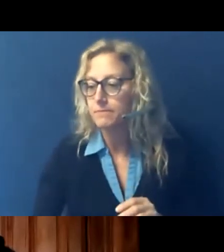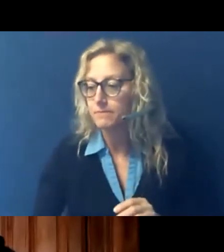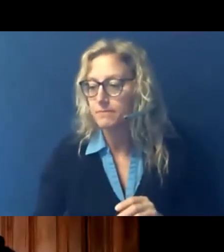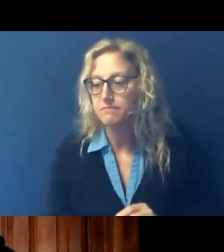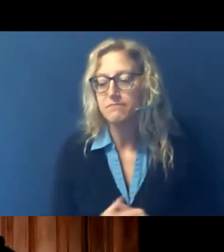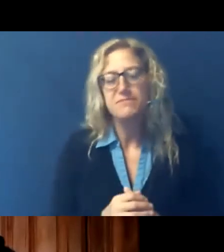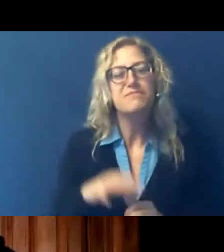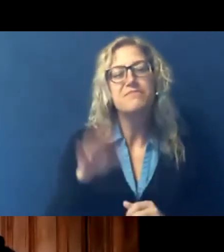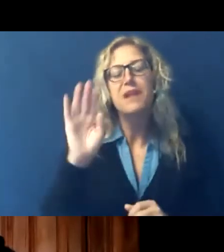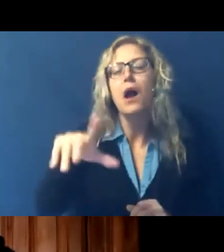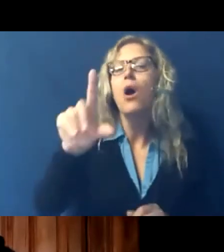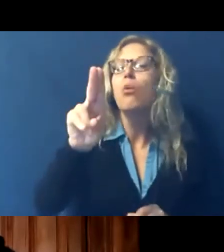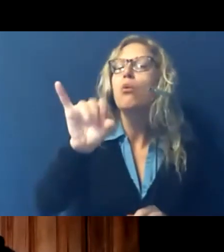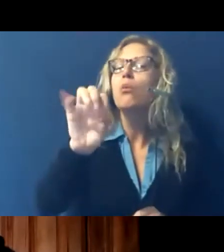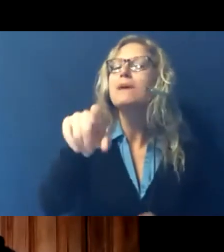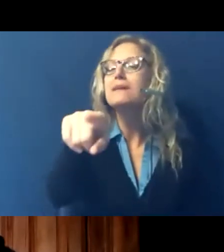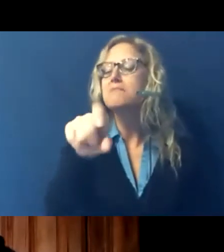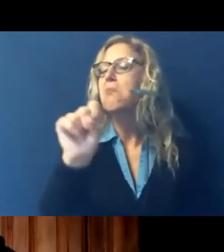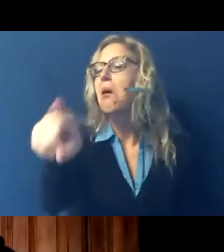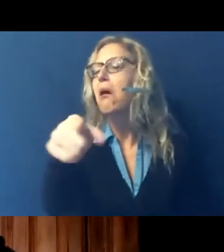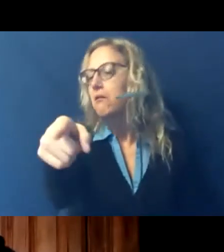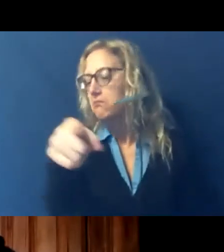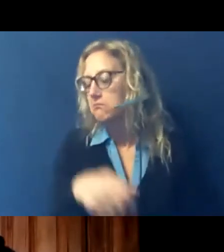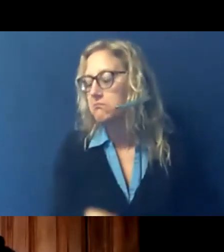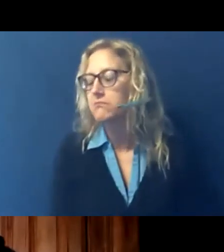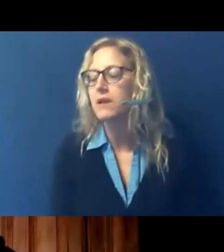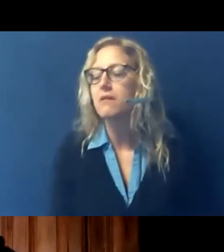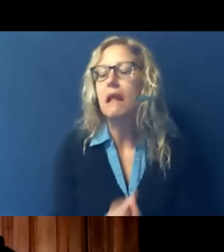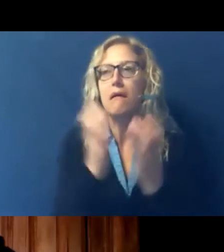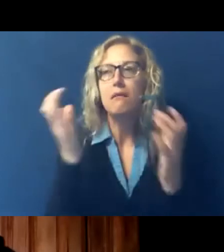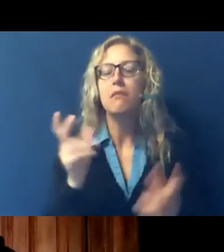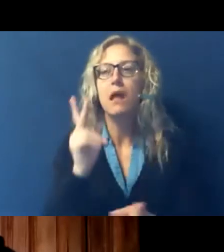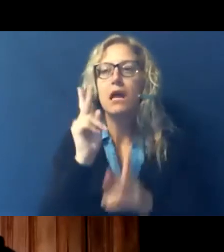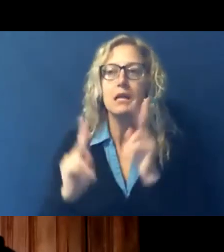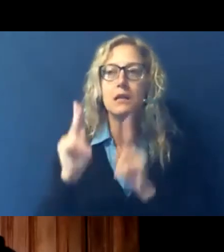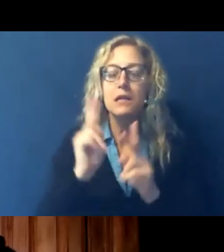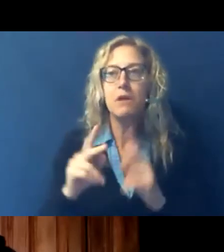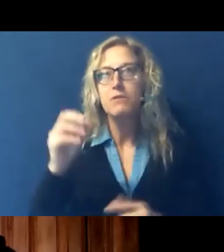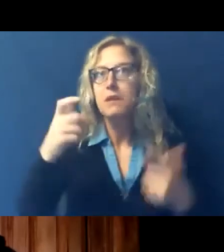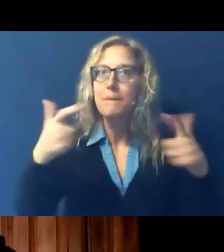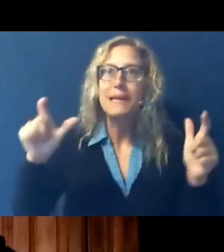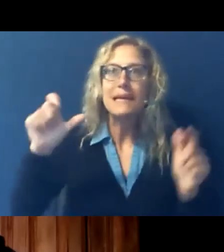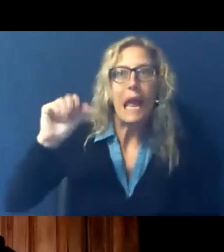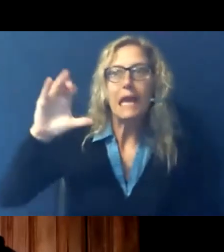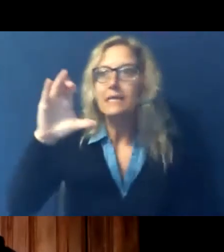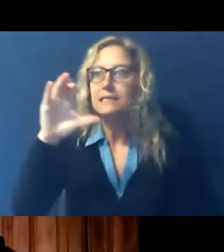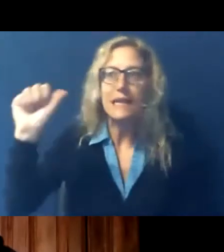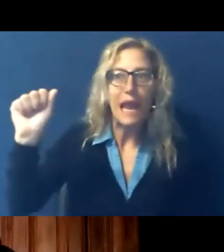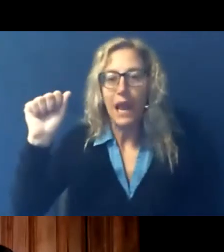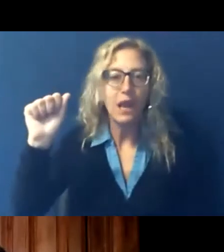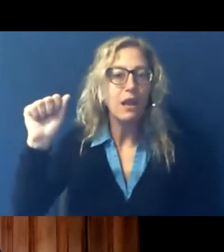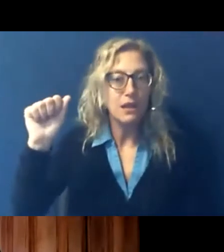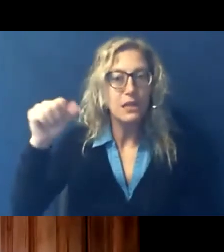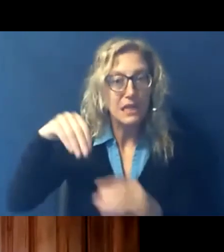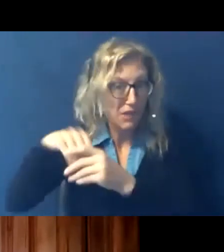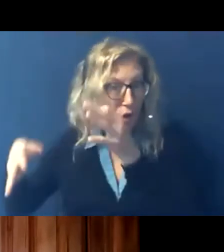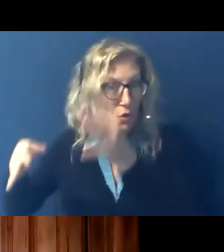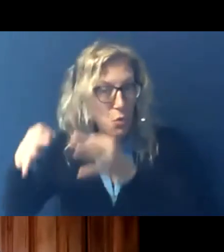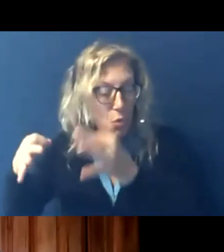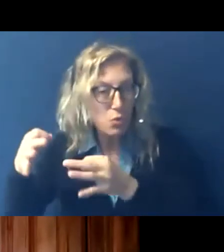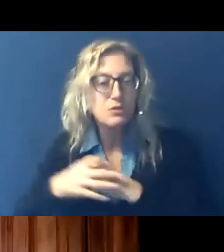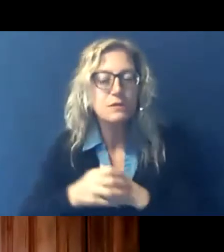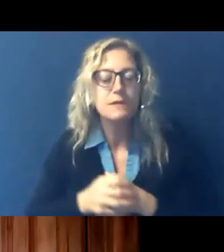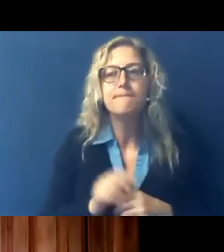Louise, I've got another one for you. I think a lot of people's eyes are on the big ACA case in the court. You